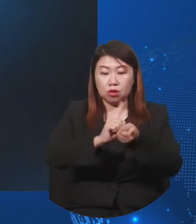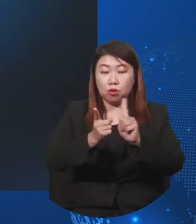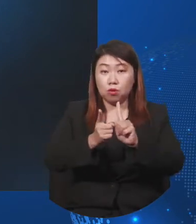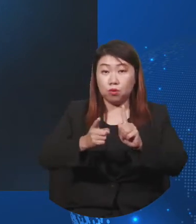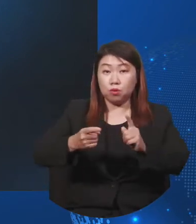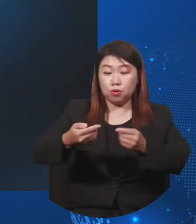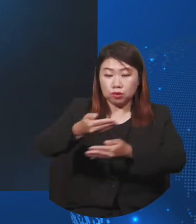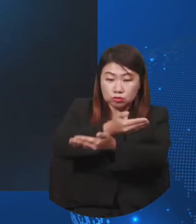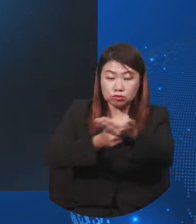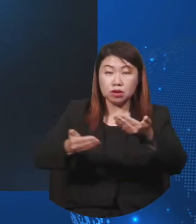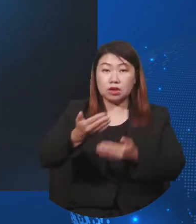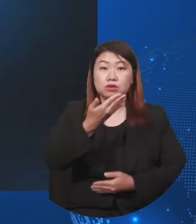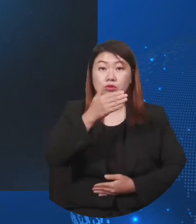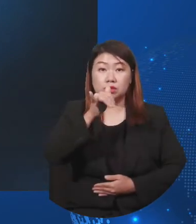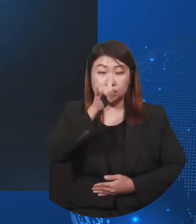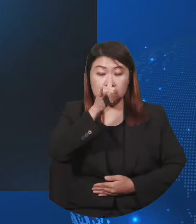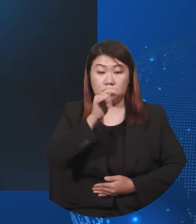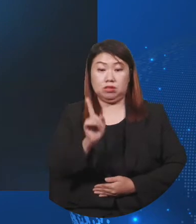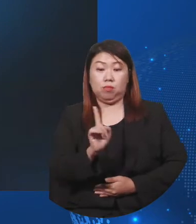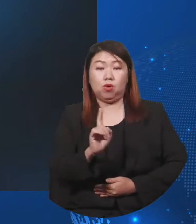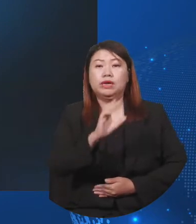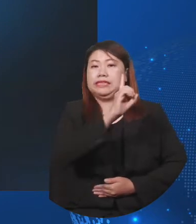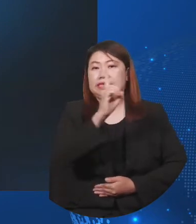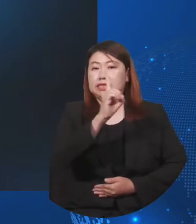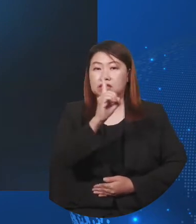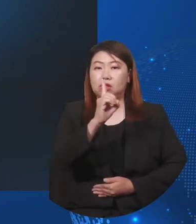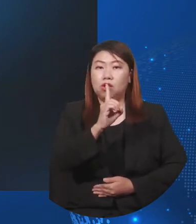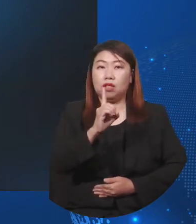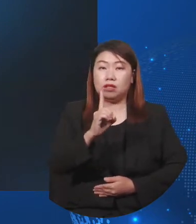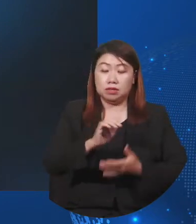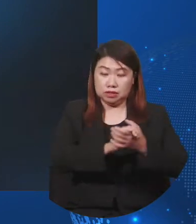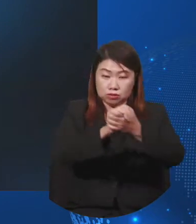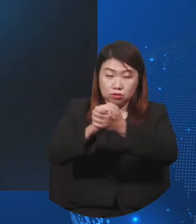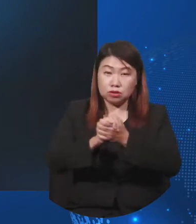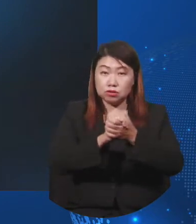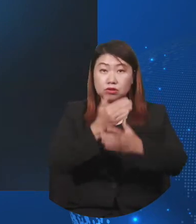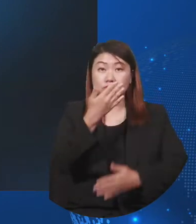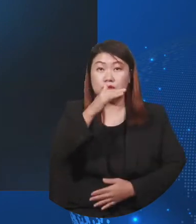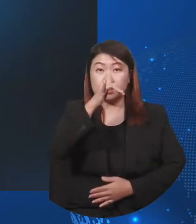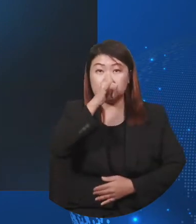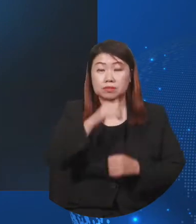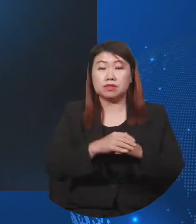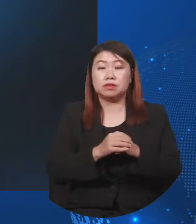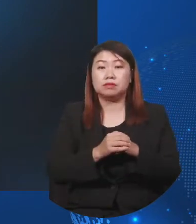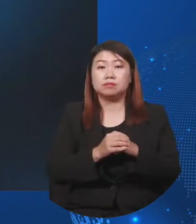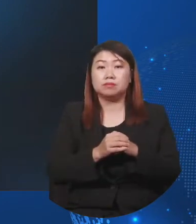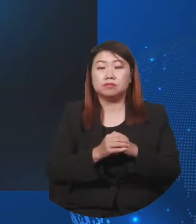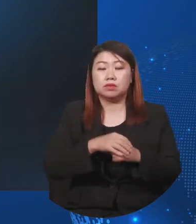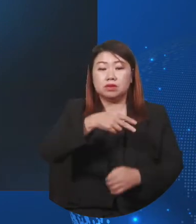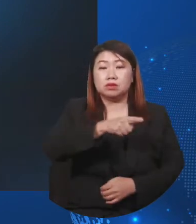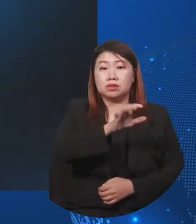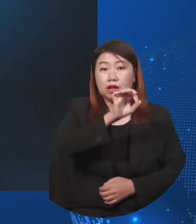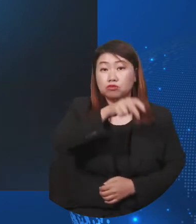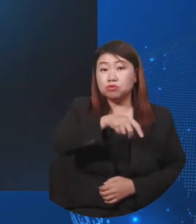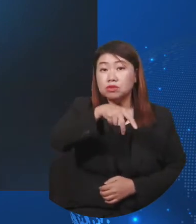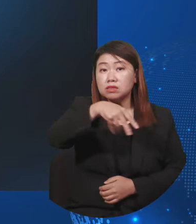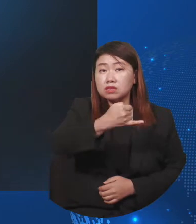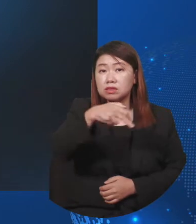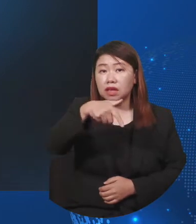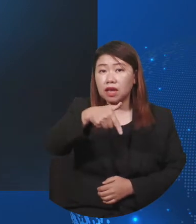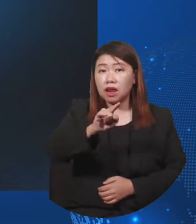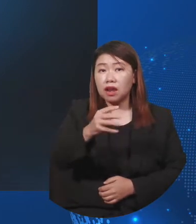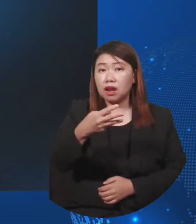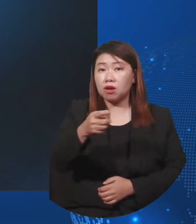for South-South Cooperation, we have South-South Galaxy as a platform for knowledge sharing and instant connecting